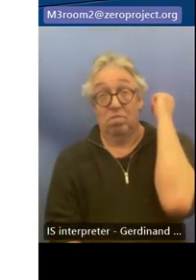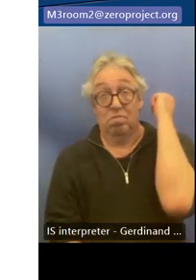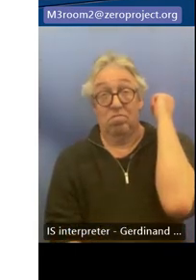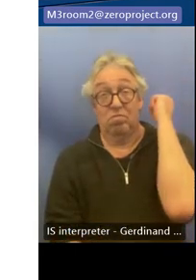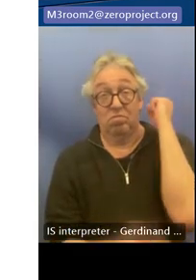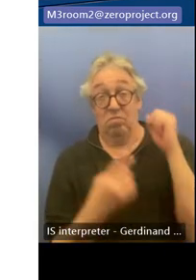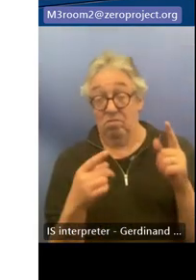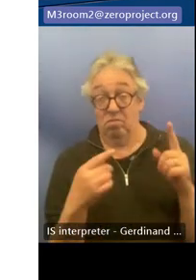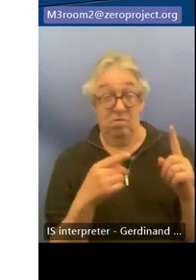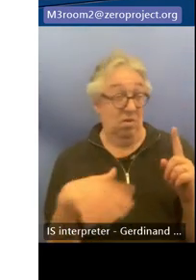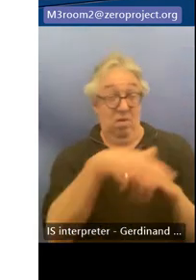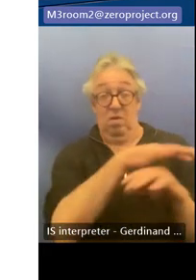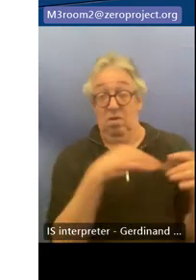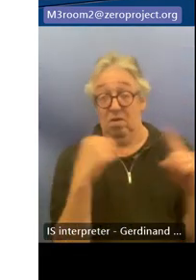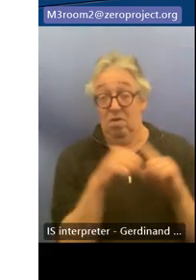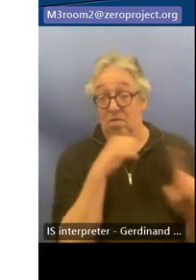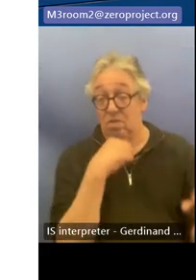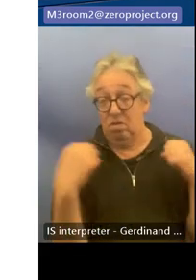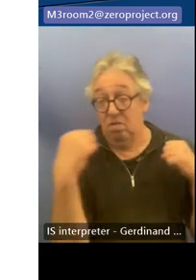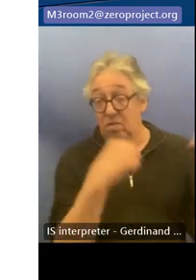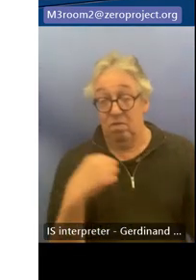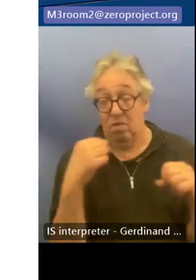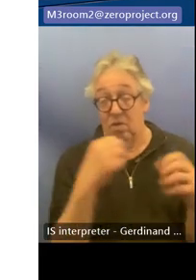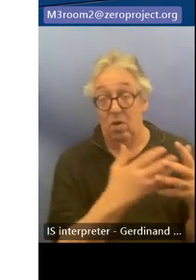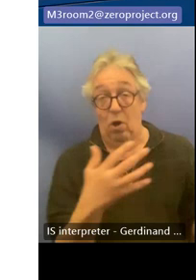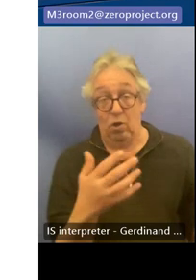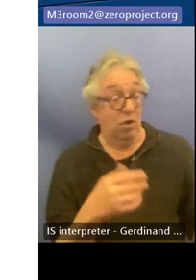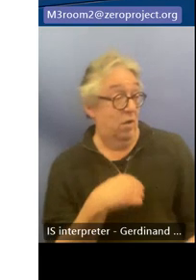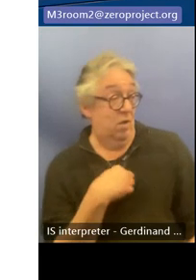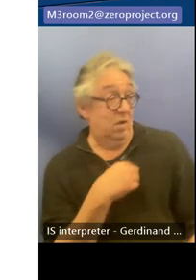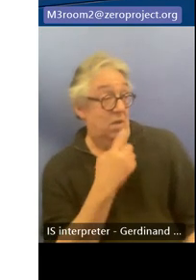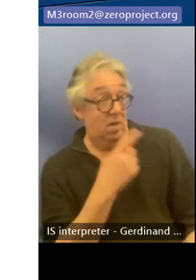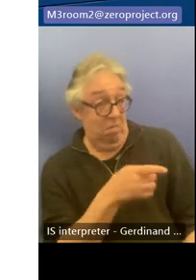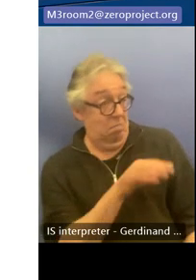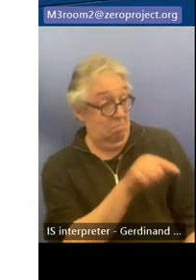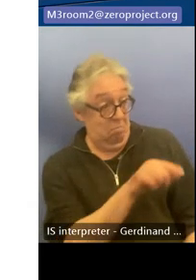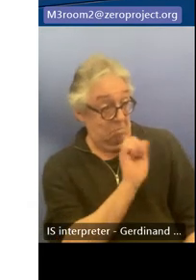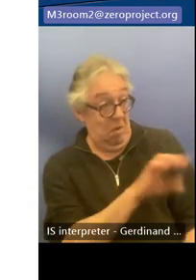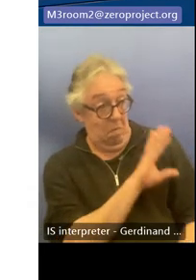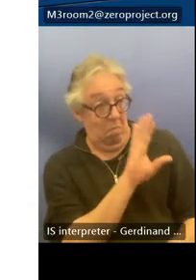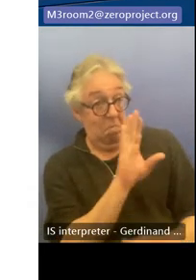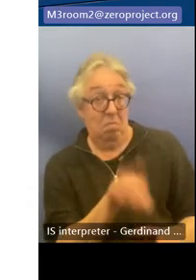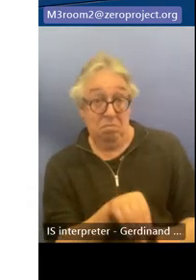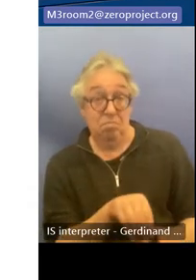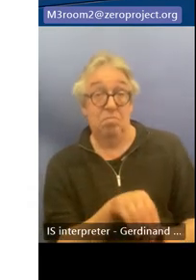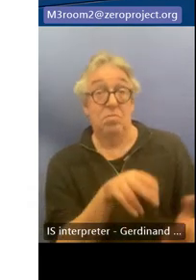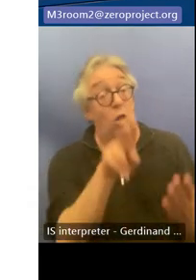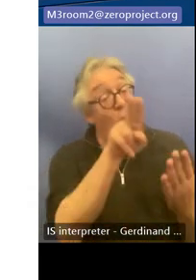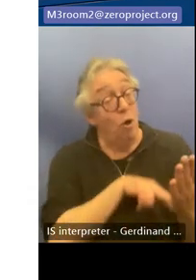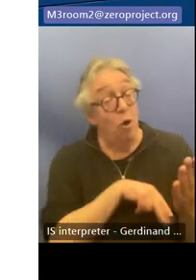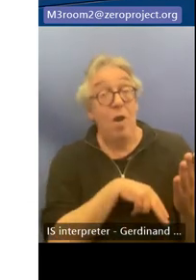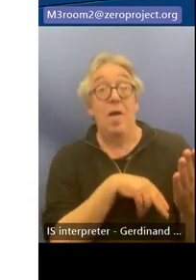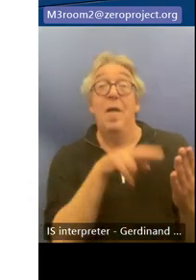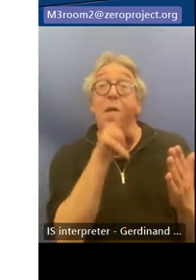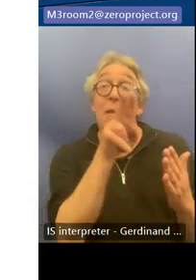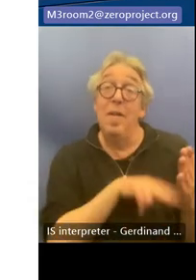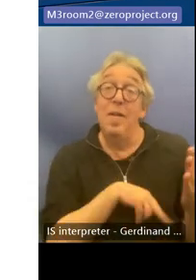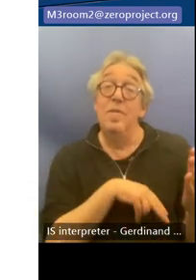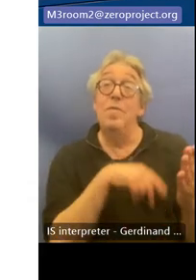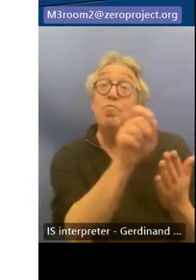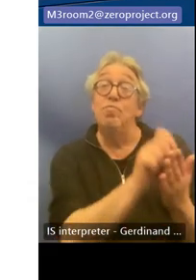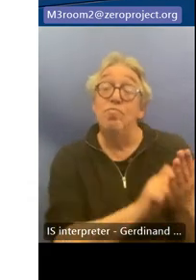she is saying that, this project gave you the opportunity to participate in the literacy for other mothers. So she